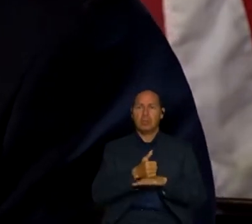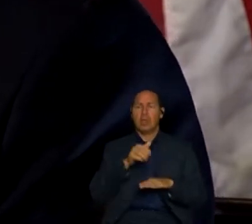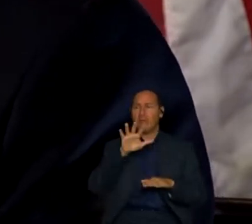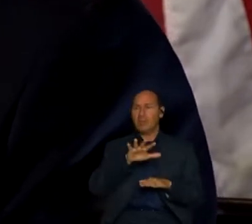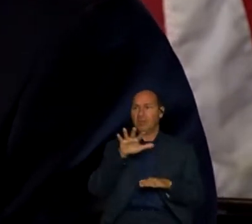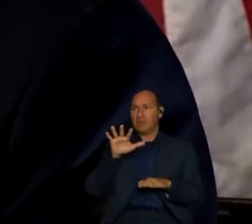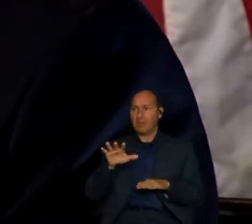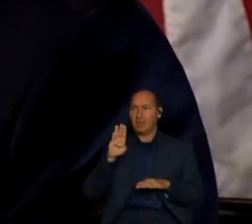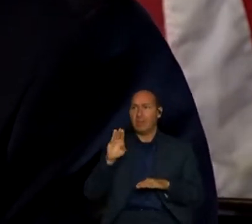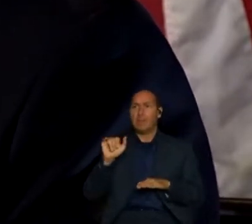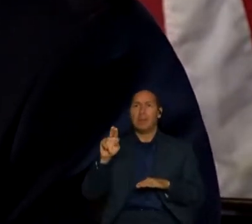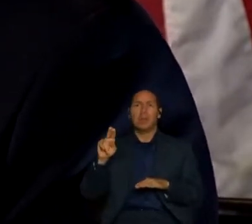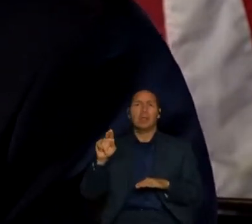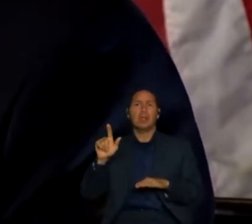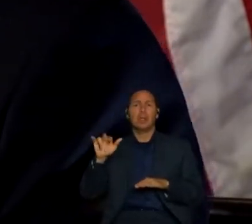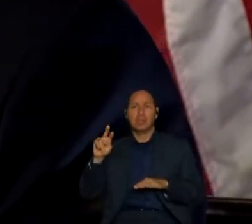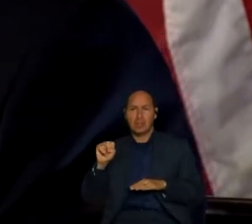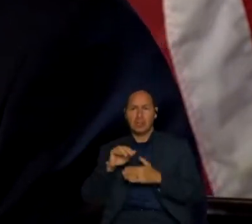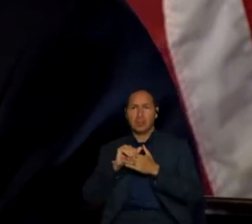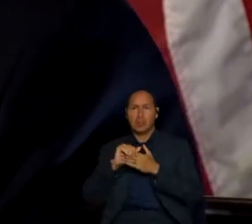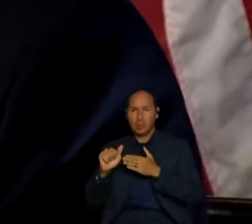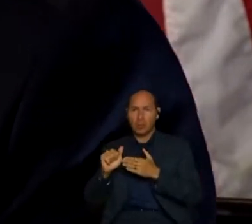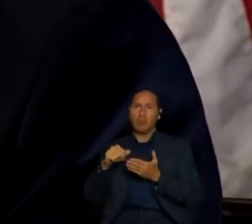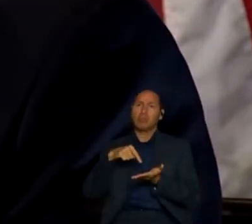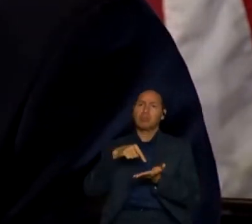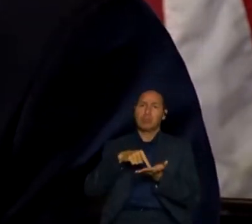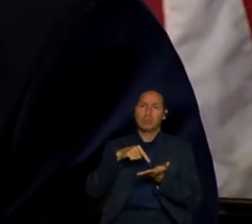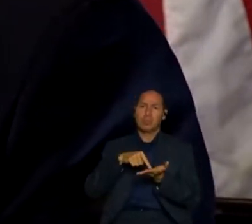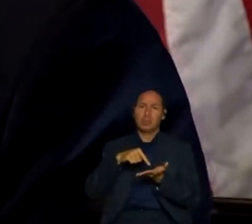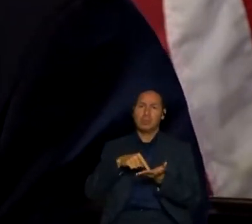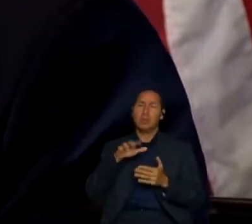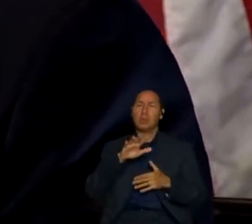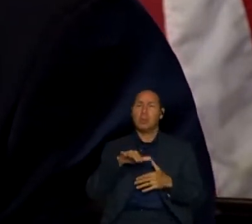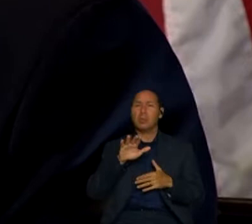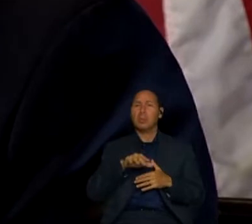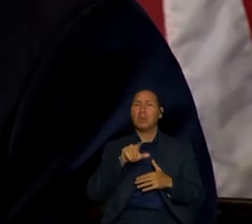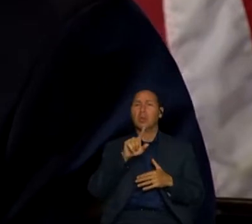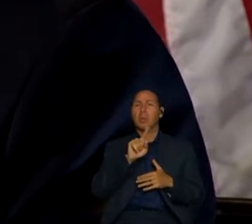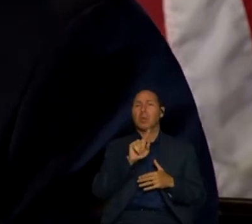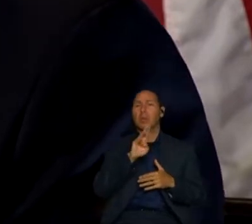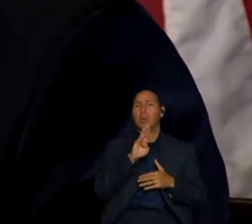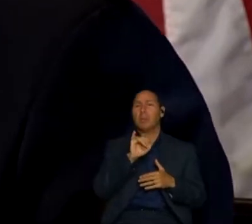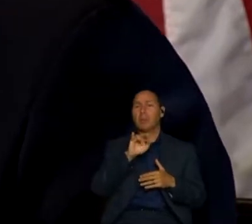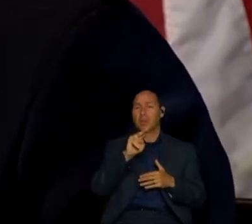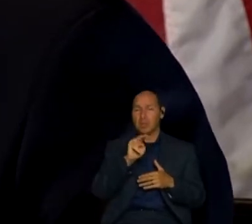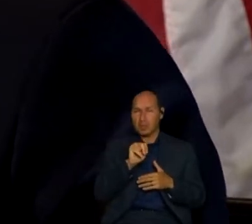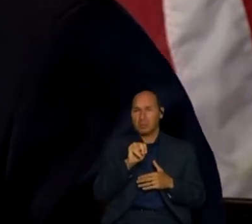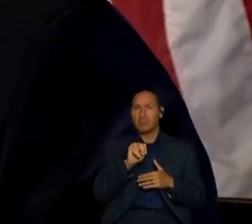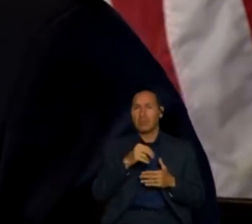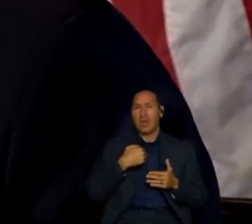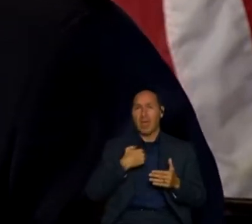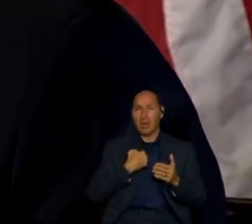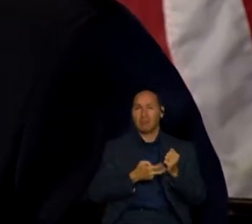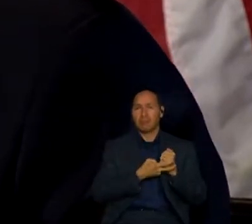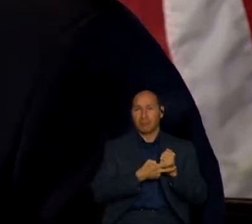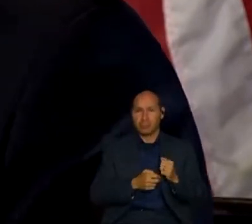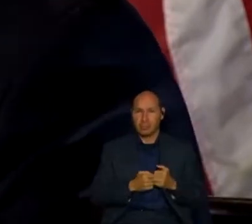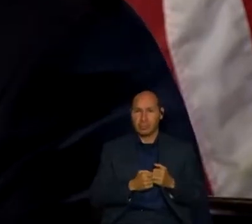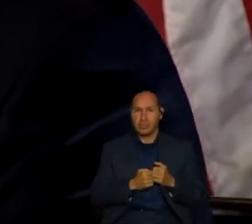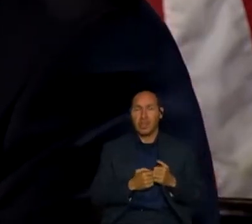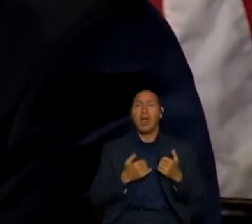$55 billion in obligations, barely $1 billion in assets. Decades of